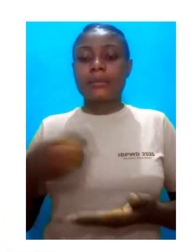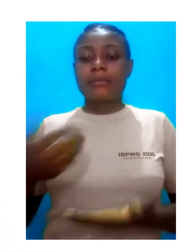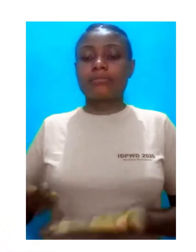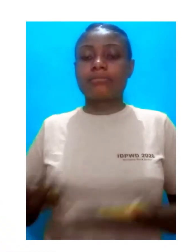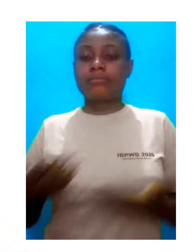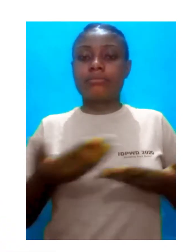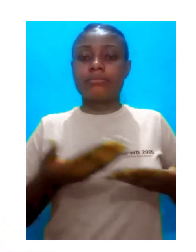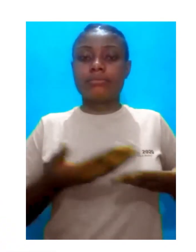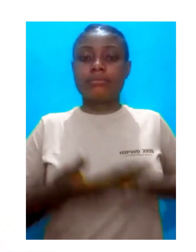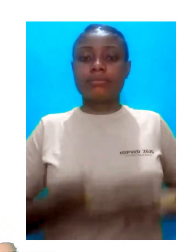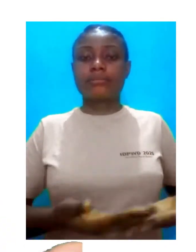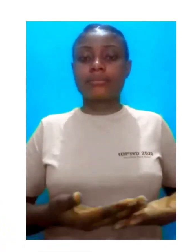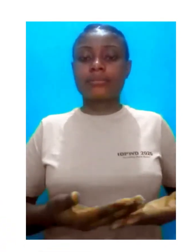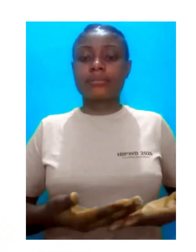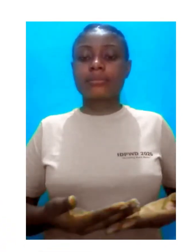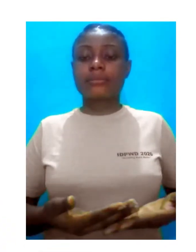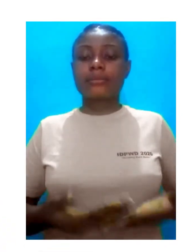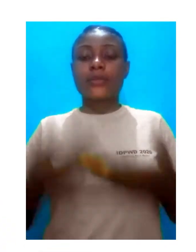me,